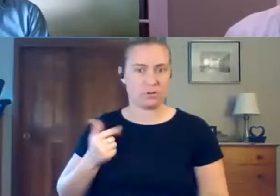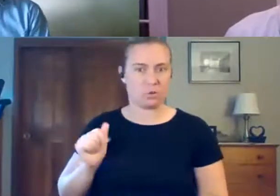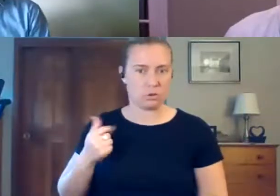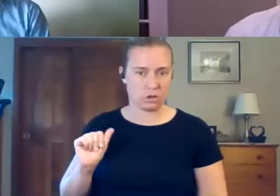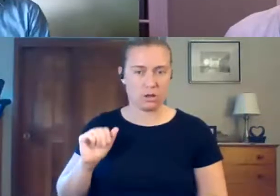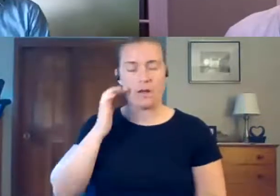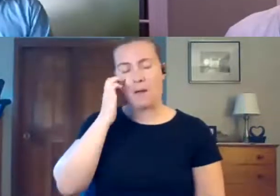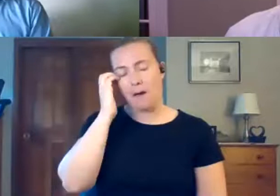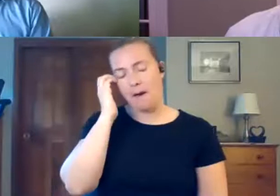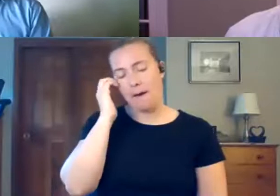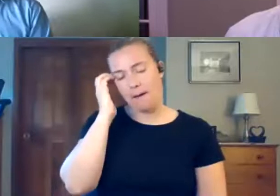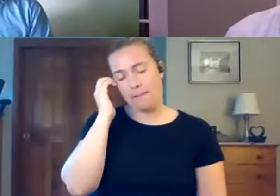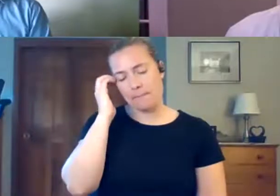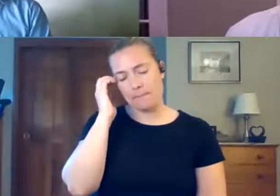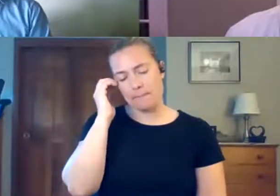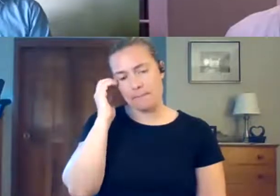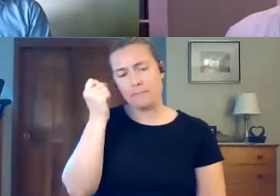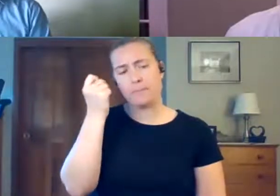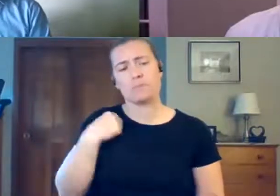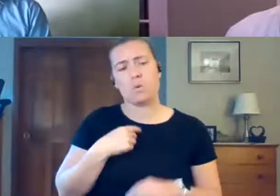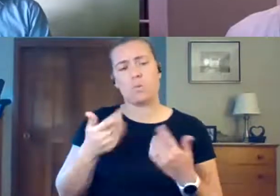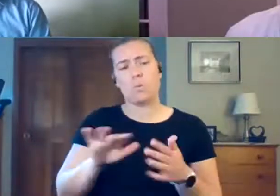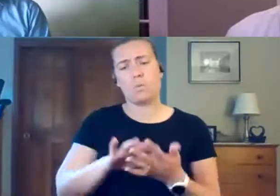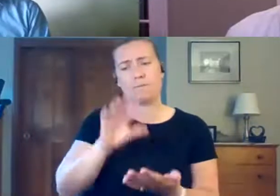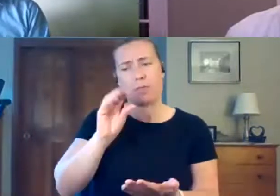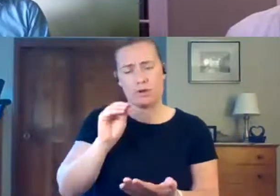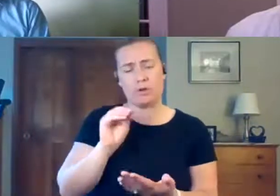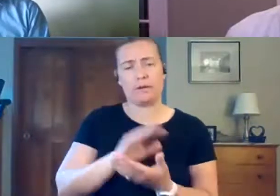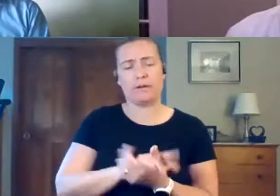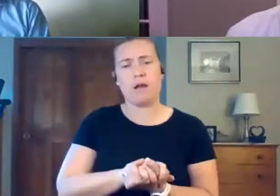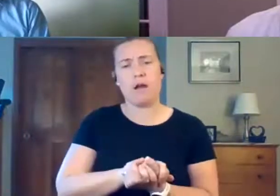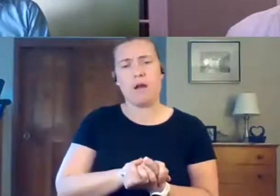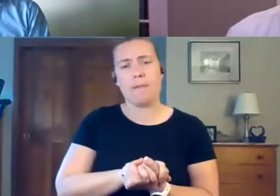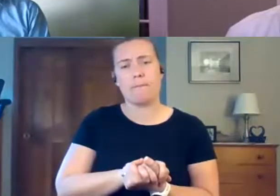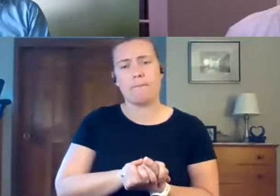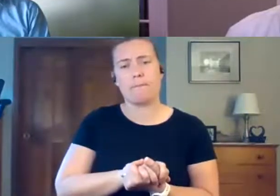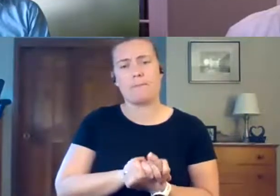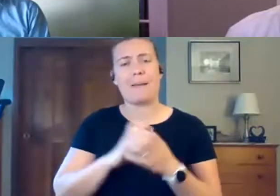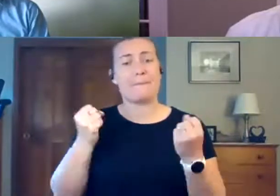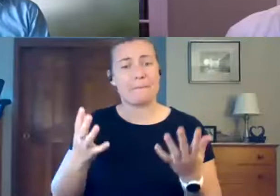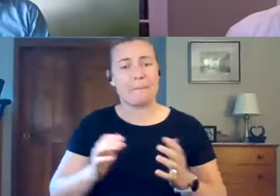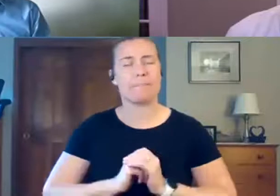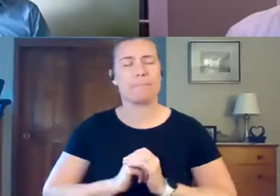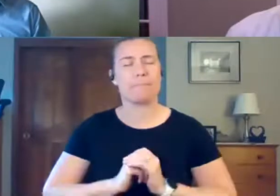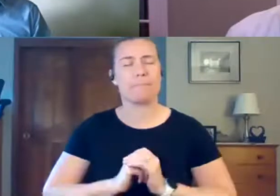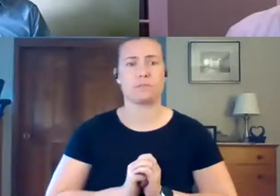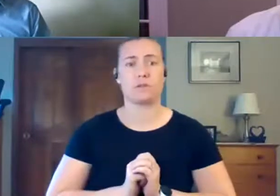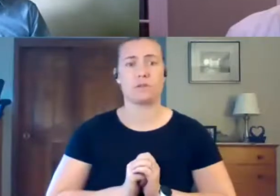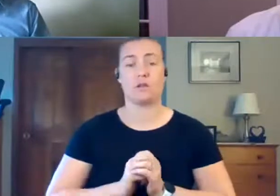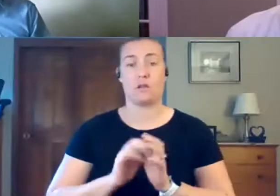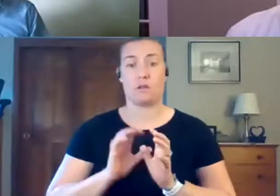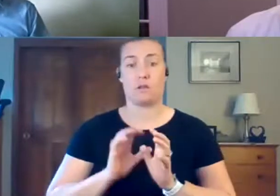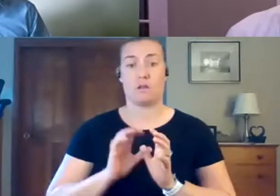And what we've been learning is that a lot of what we have been doing,